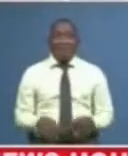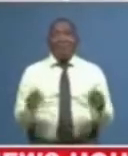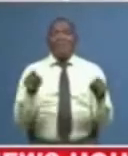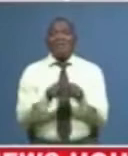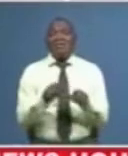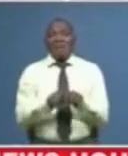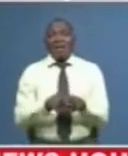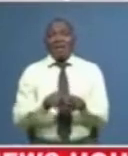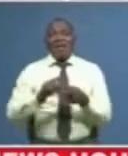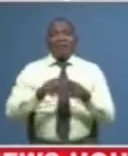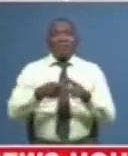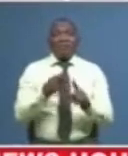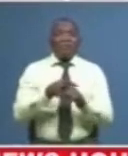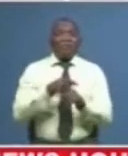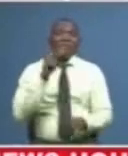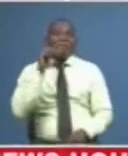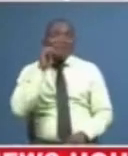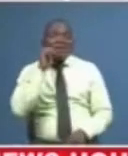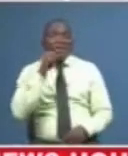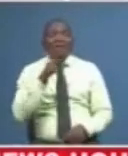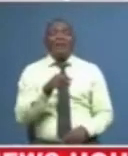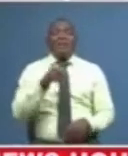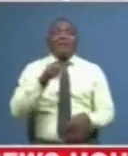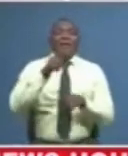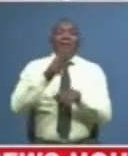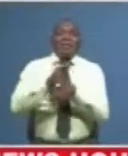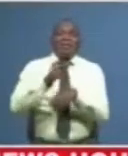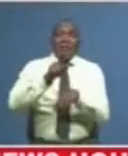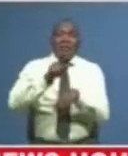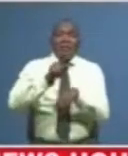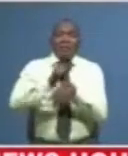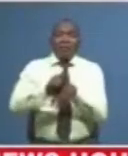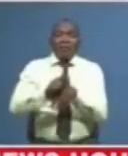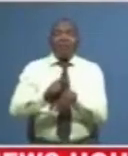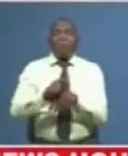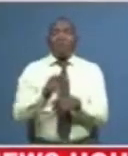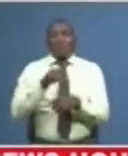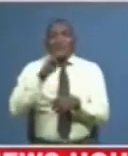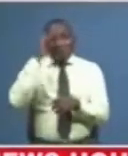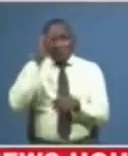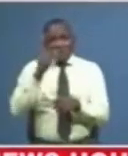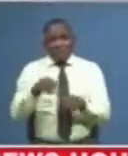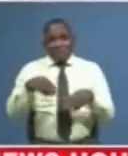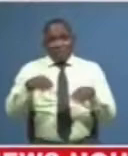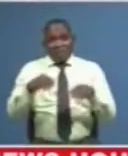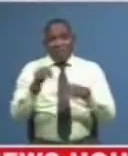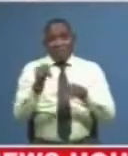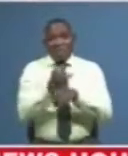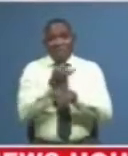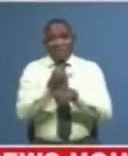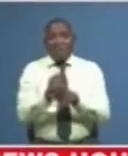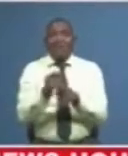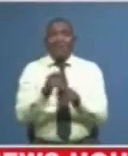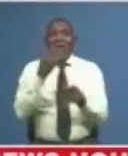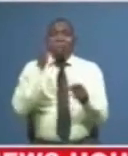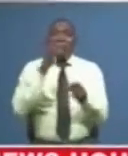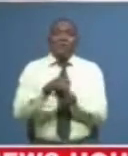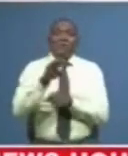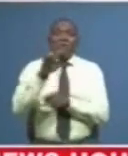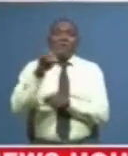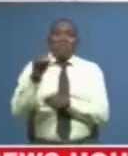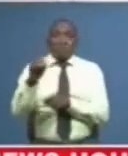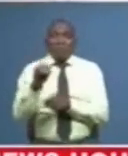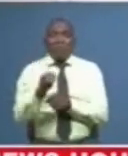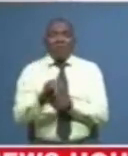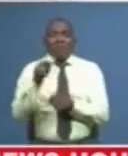neighbors Nigeria, Gabon, and Ivory Coast have already done. The Minister for Trade and Industry, Mr. Alan Chamartin, assured the chief executive of